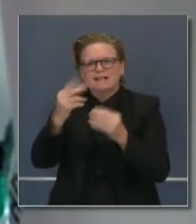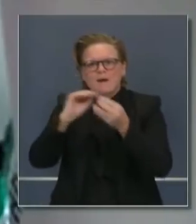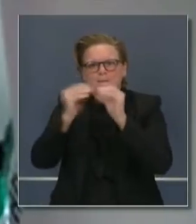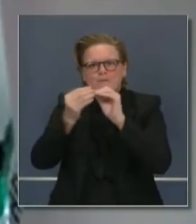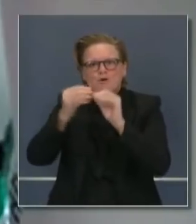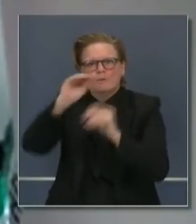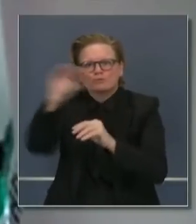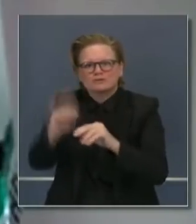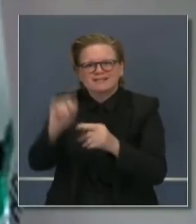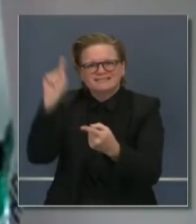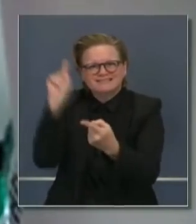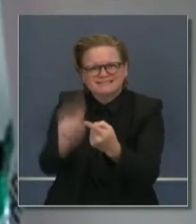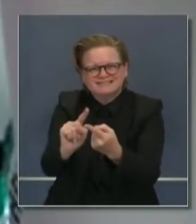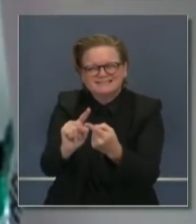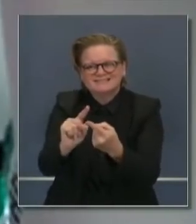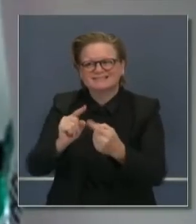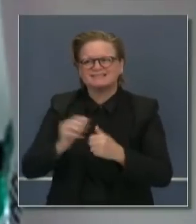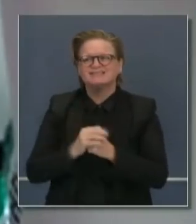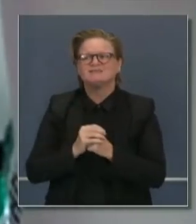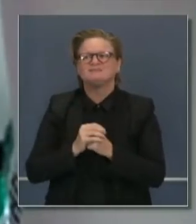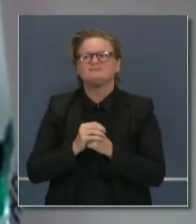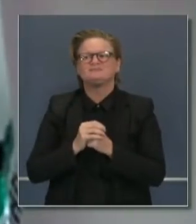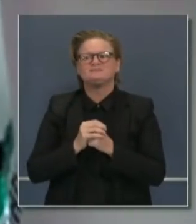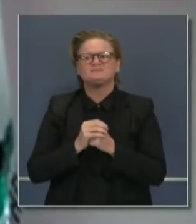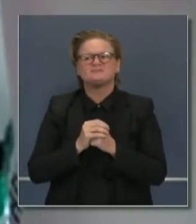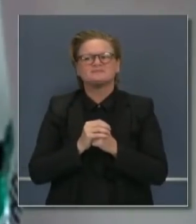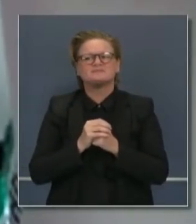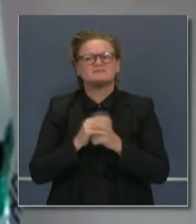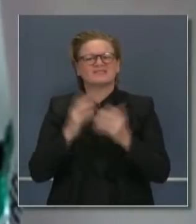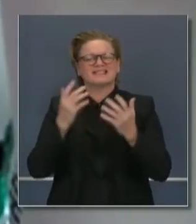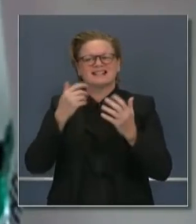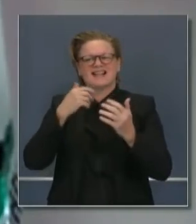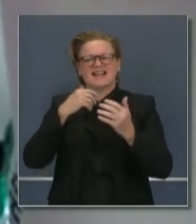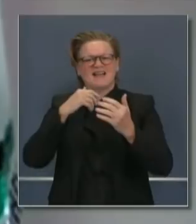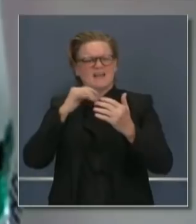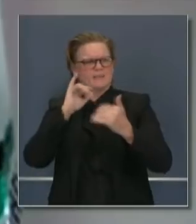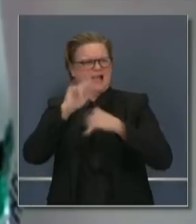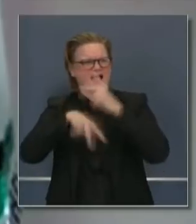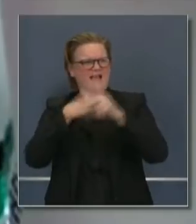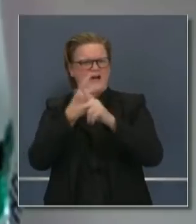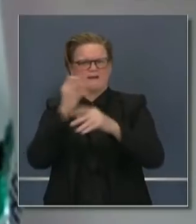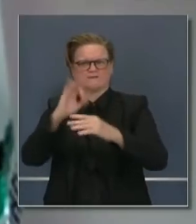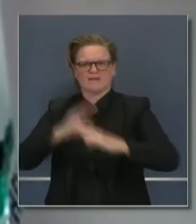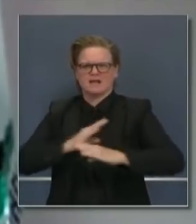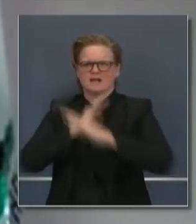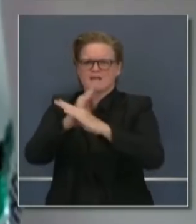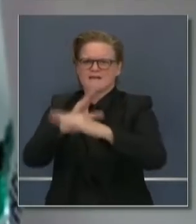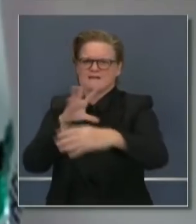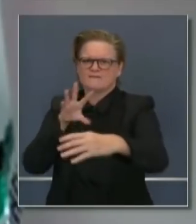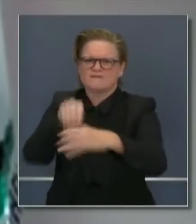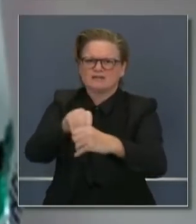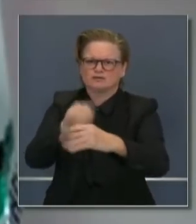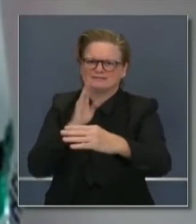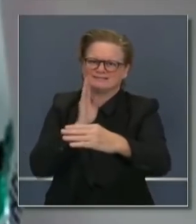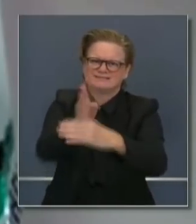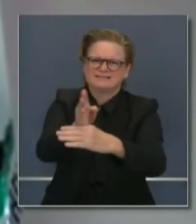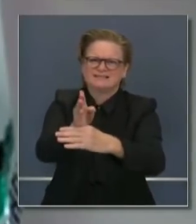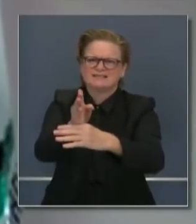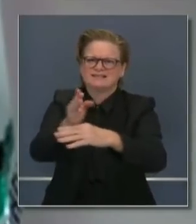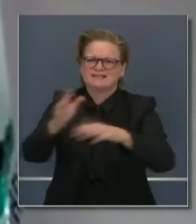impacted areas because of similar types of interventions. So it is about timing. It's about doing